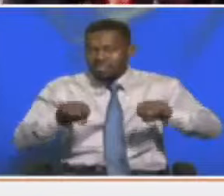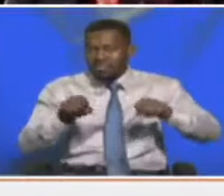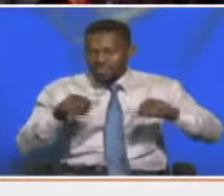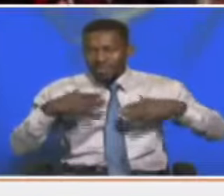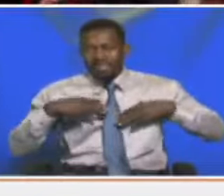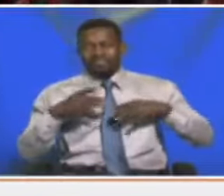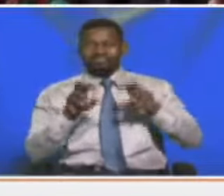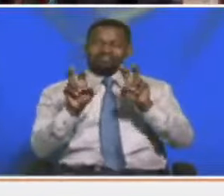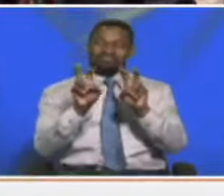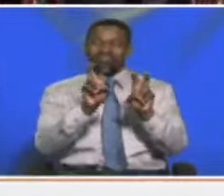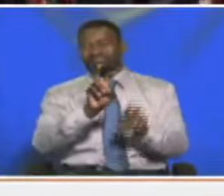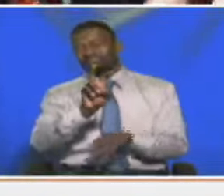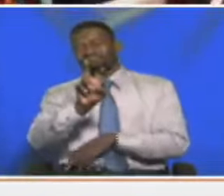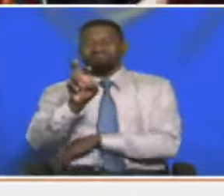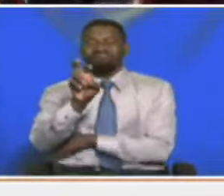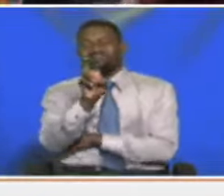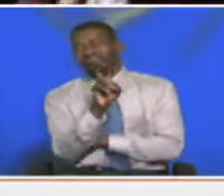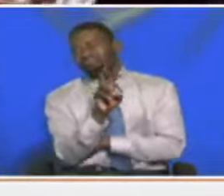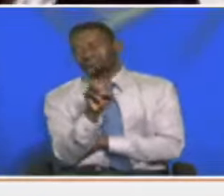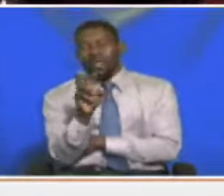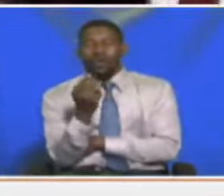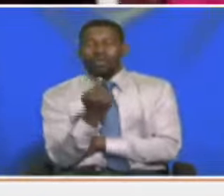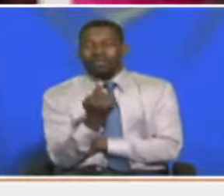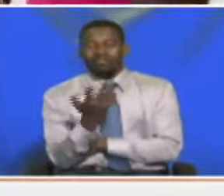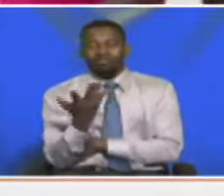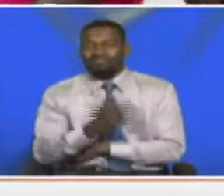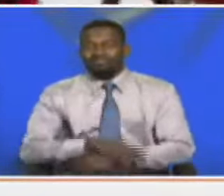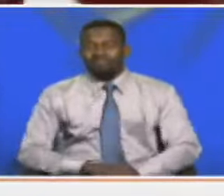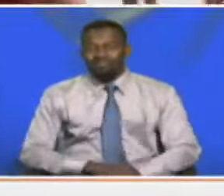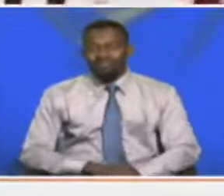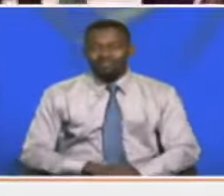make their way into different parts of the city.